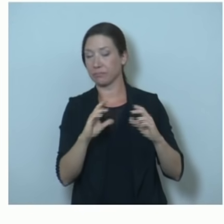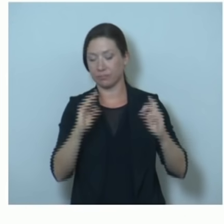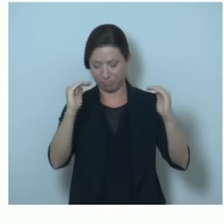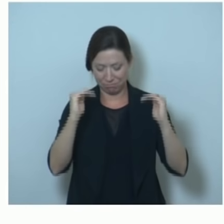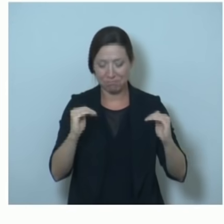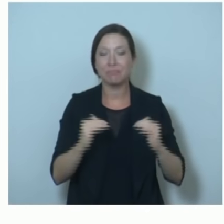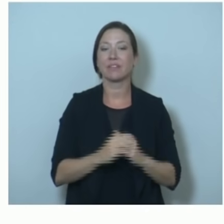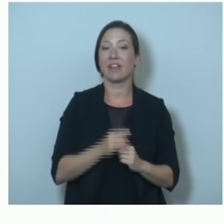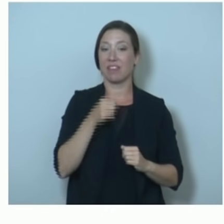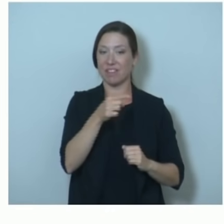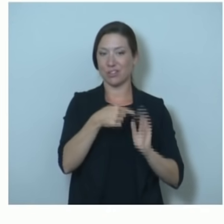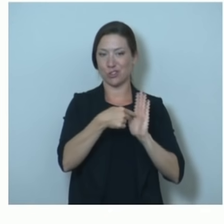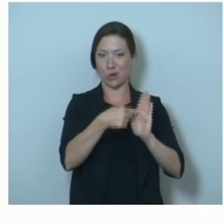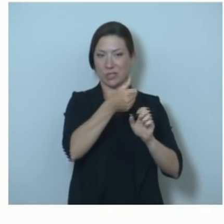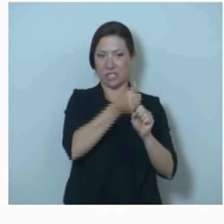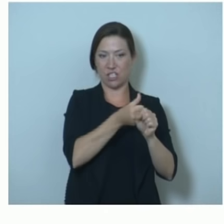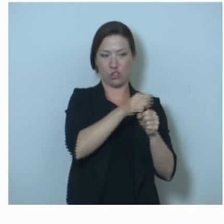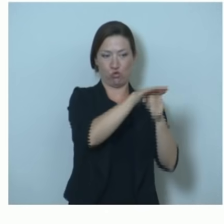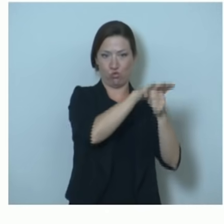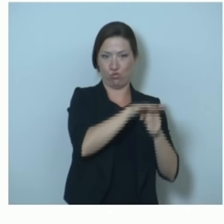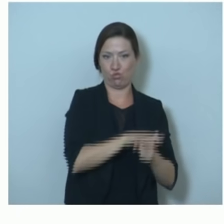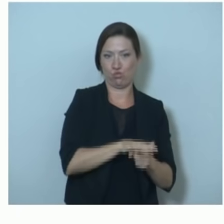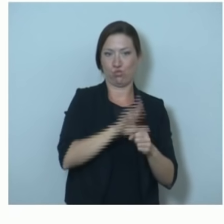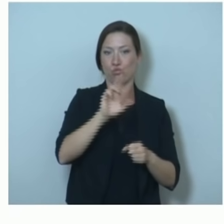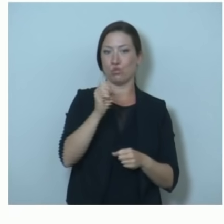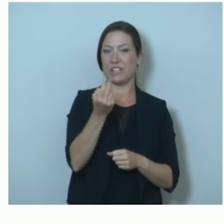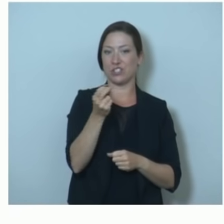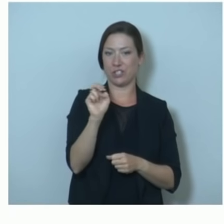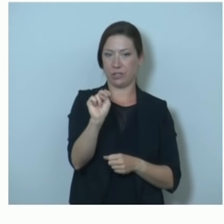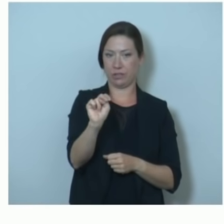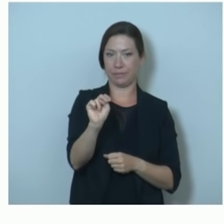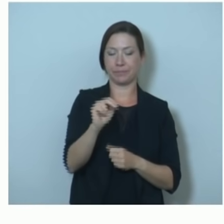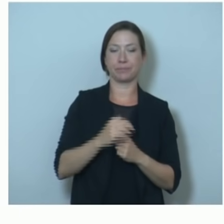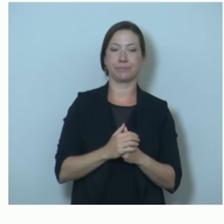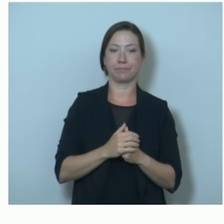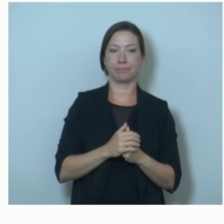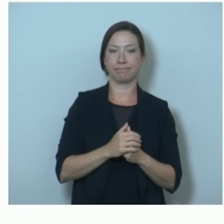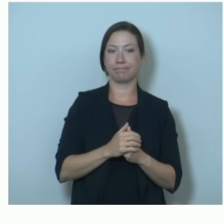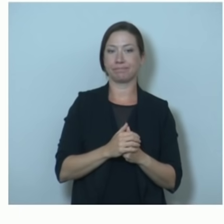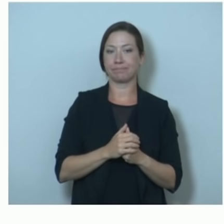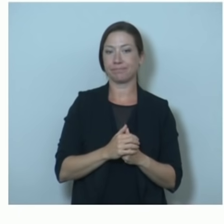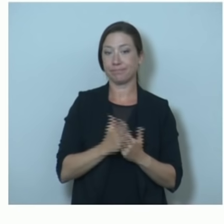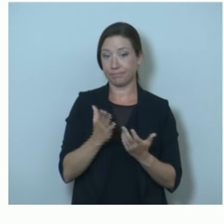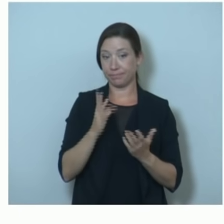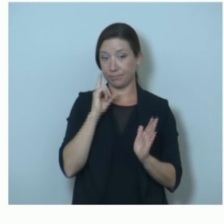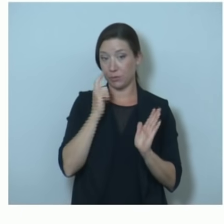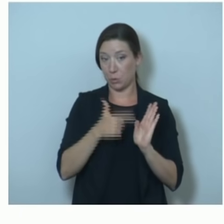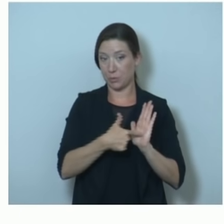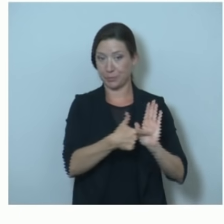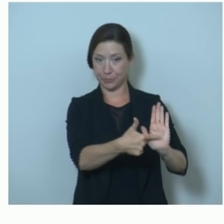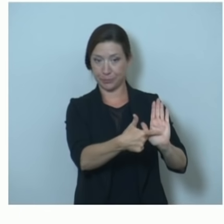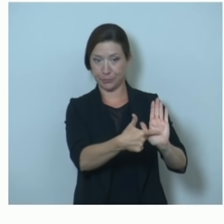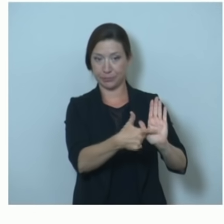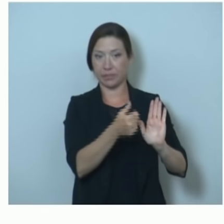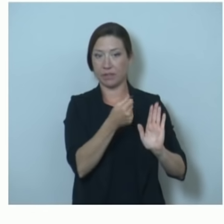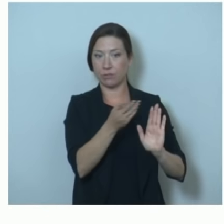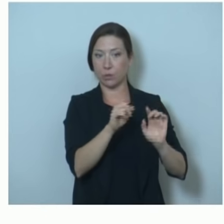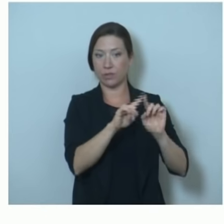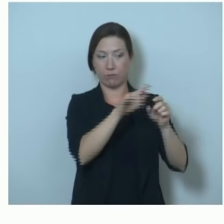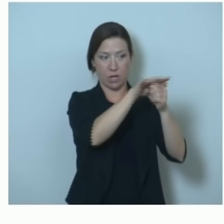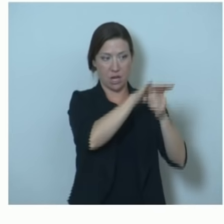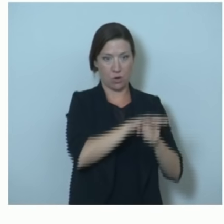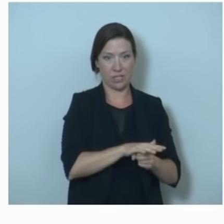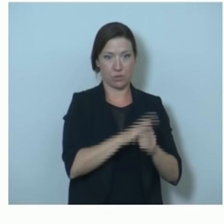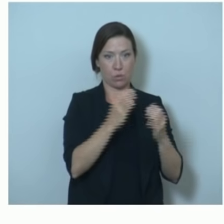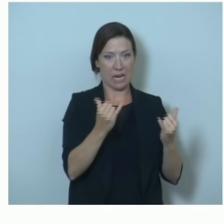I have the numbers on the next slide, but there's a couple things to notice. One is that there are a couple regions that are really skirting with